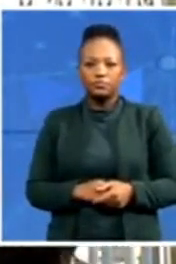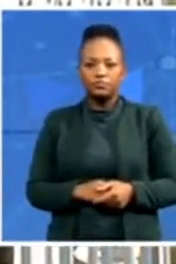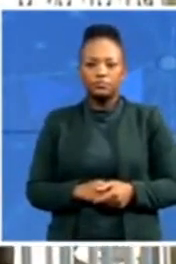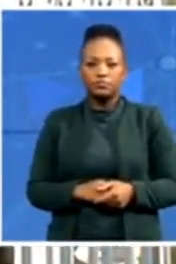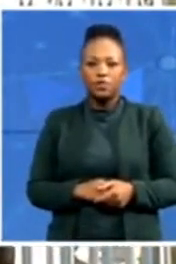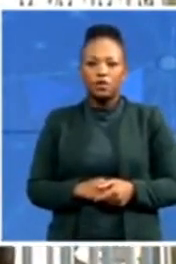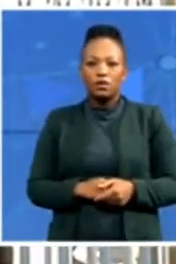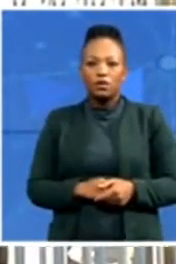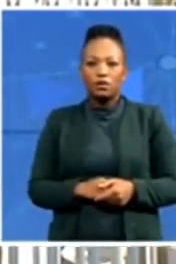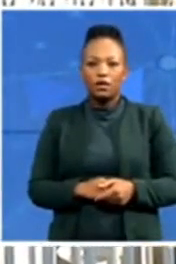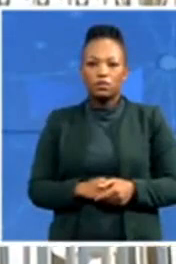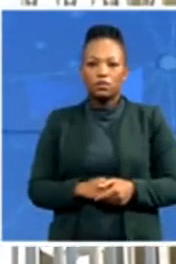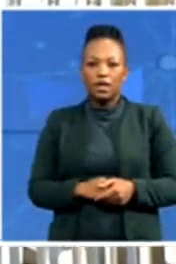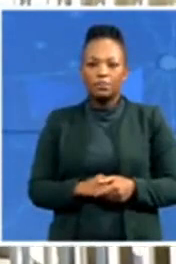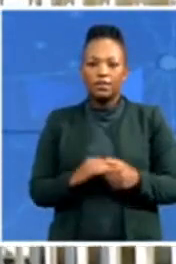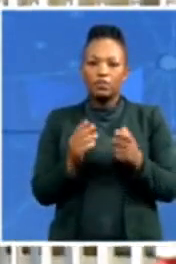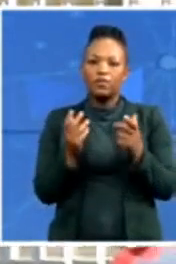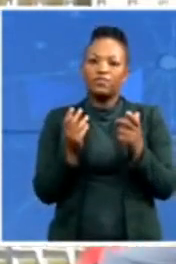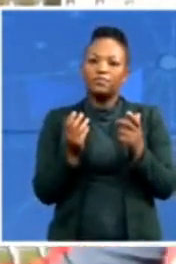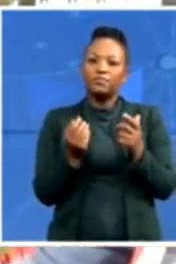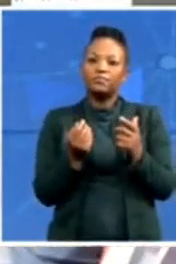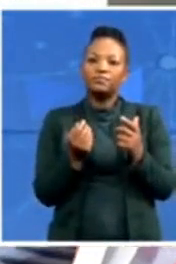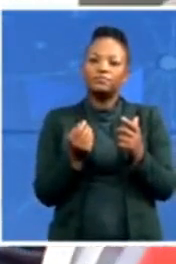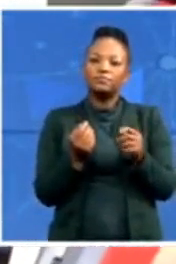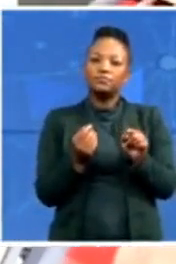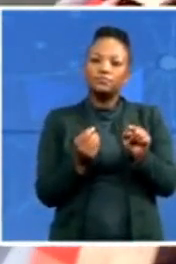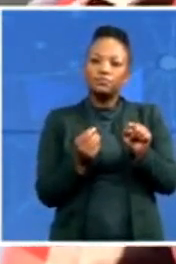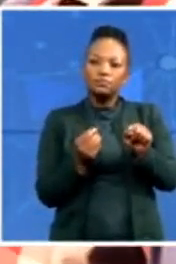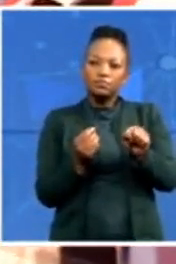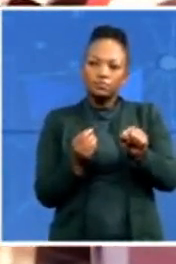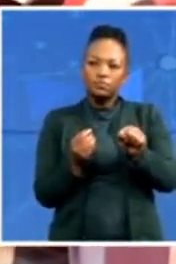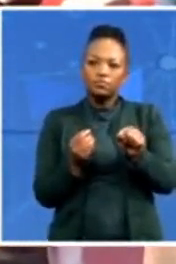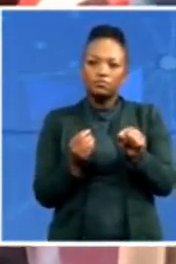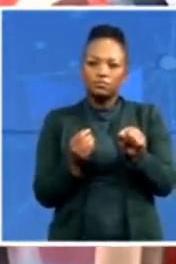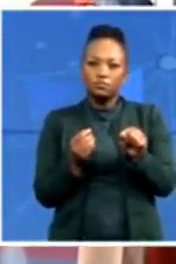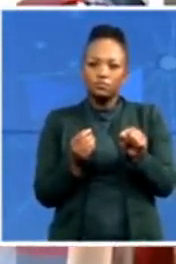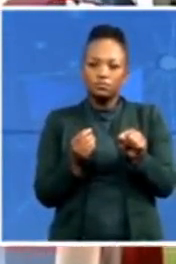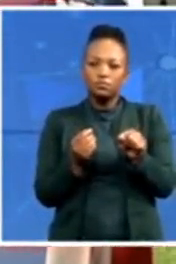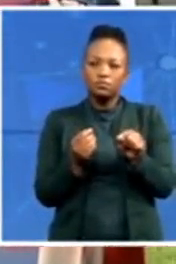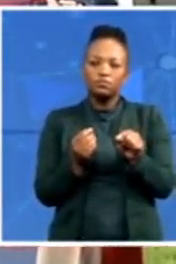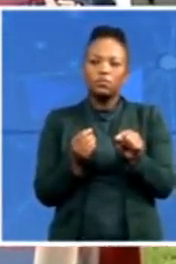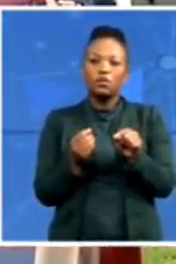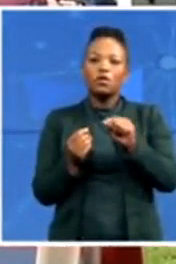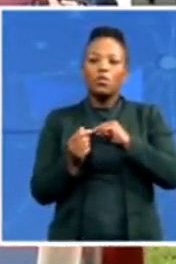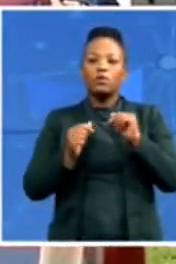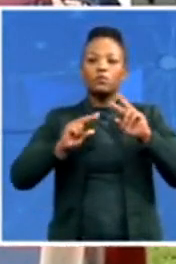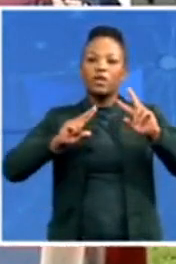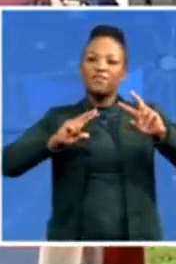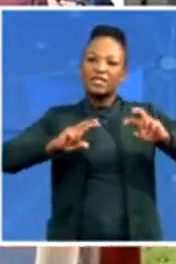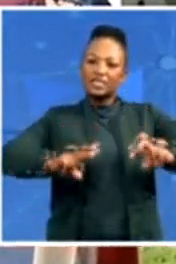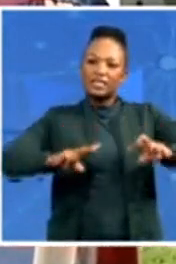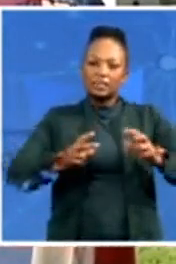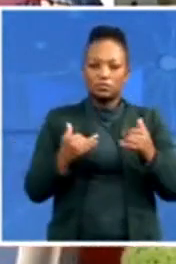started? No, we're not sure at the moment. We're doing the investigation as we speak, and we hope that we will